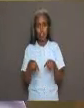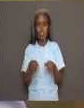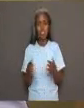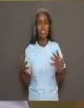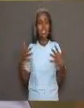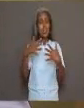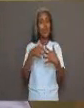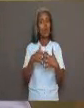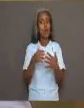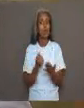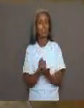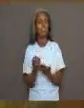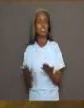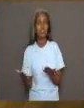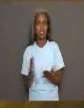compound event.